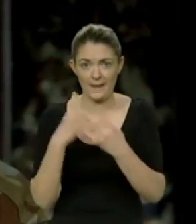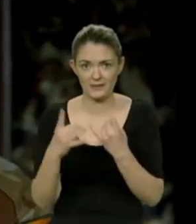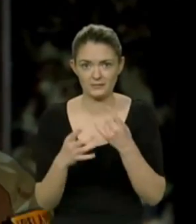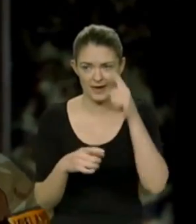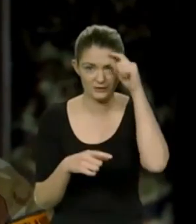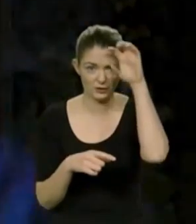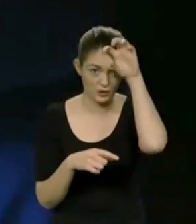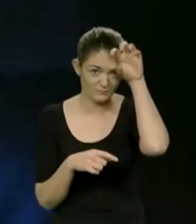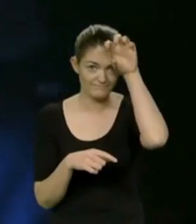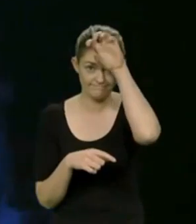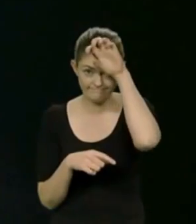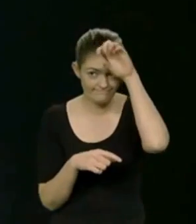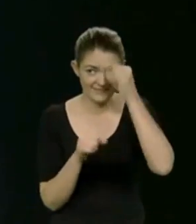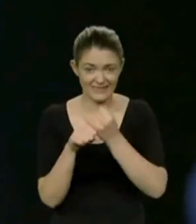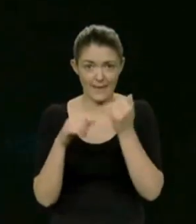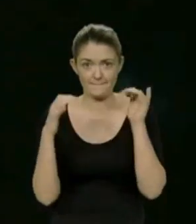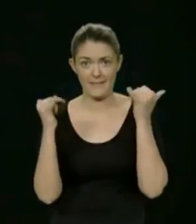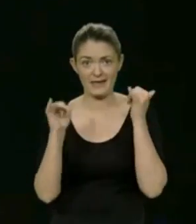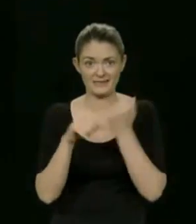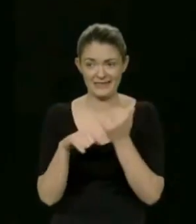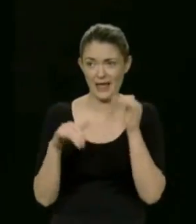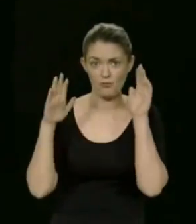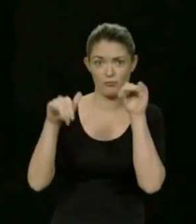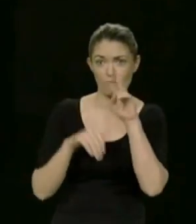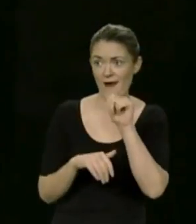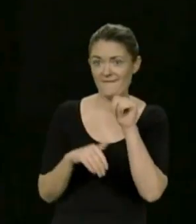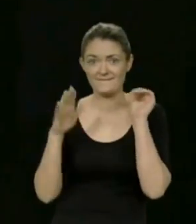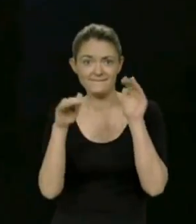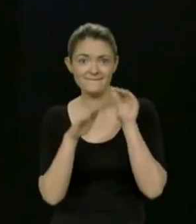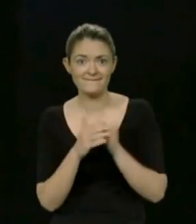party. It's like a rave.